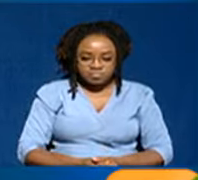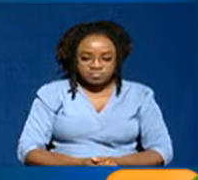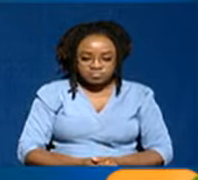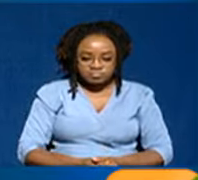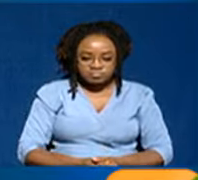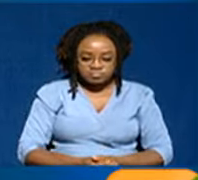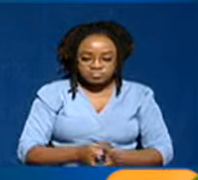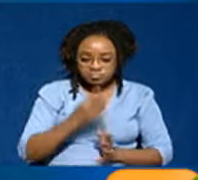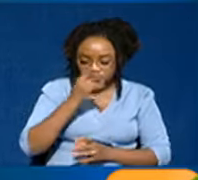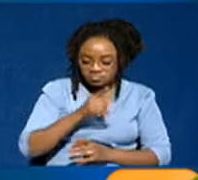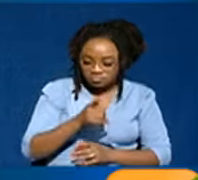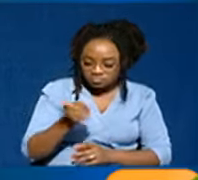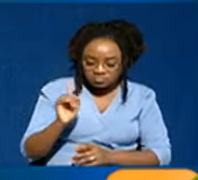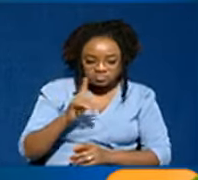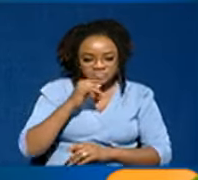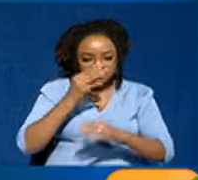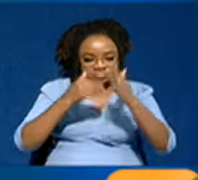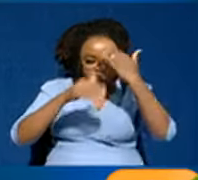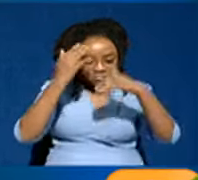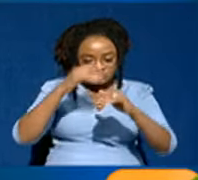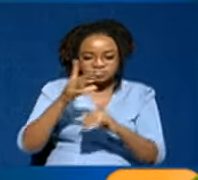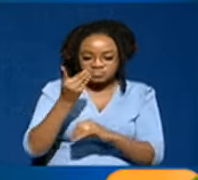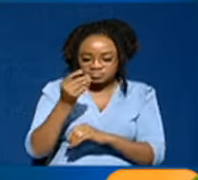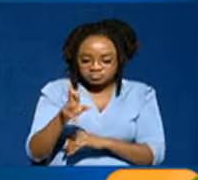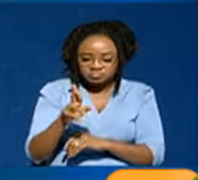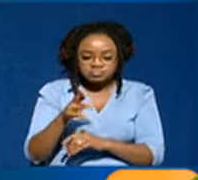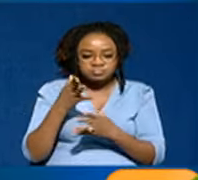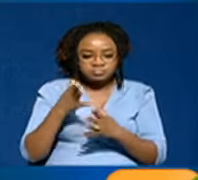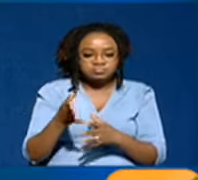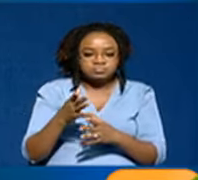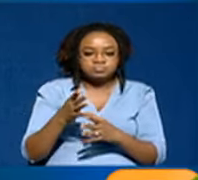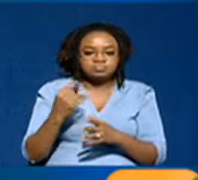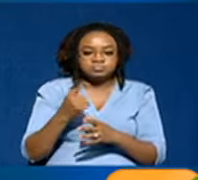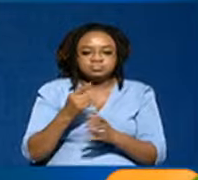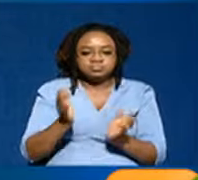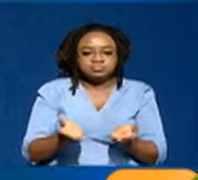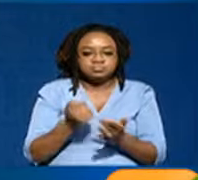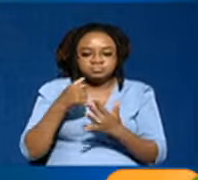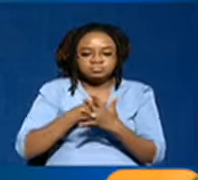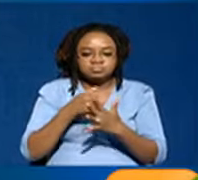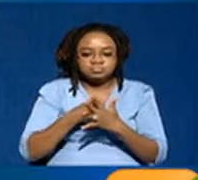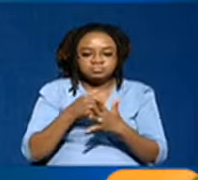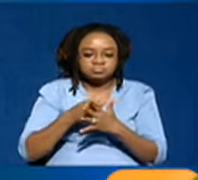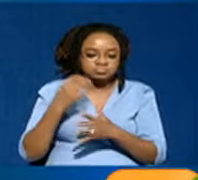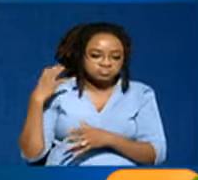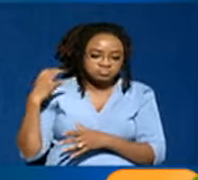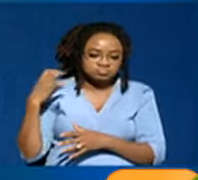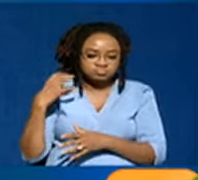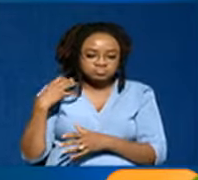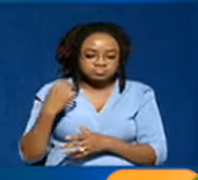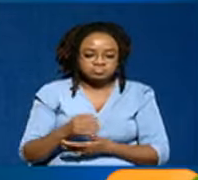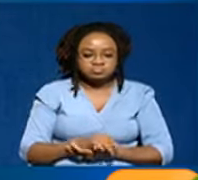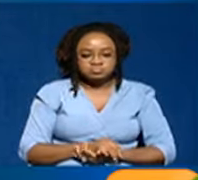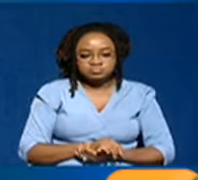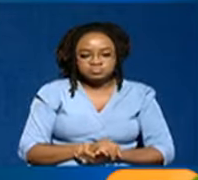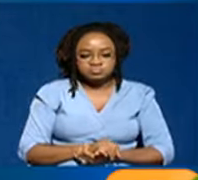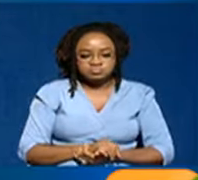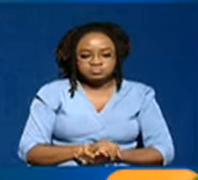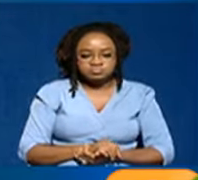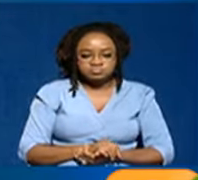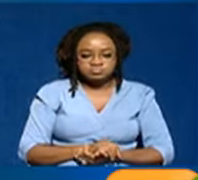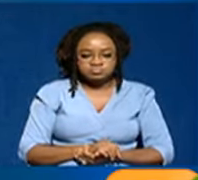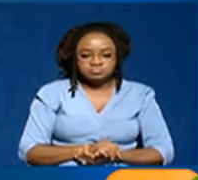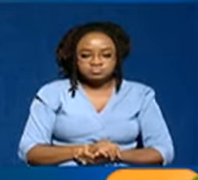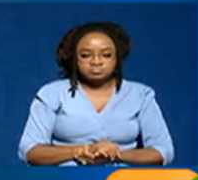qualified doctors, and they are now specializing. They are now pursuing their masters so that they can become specialists. And they have not